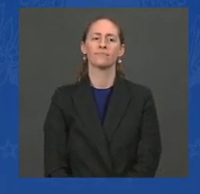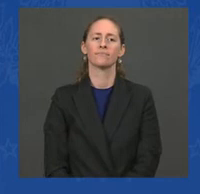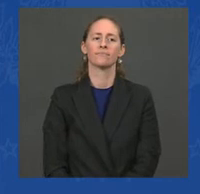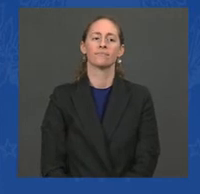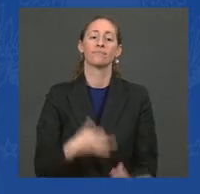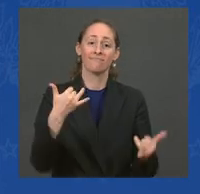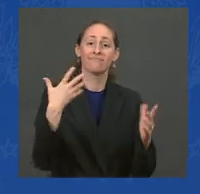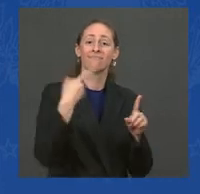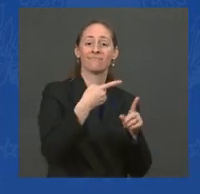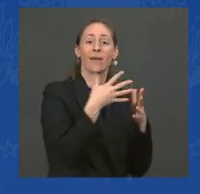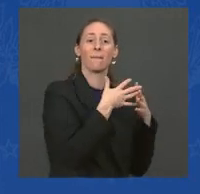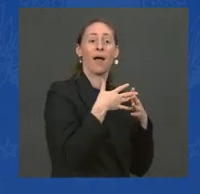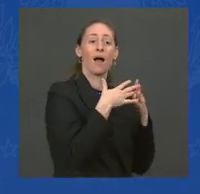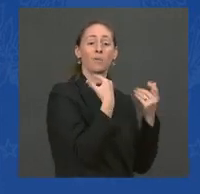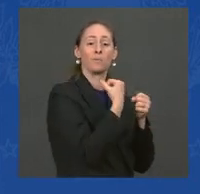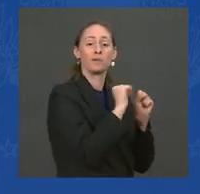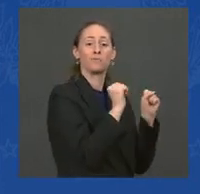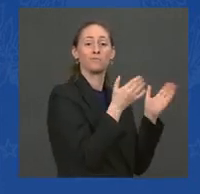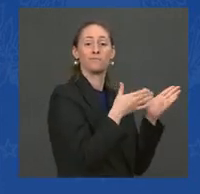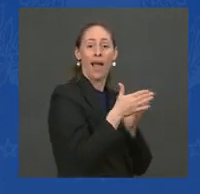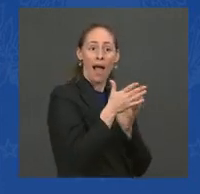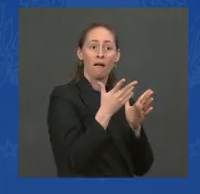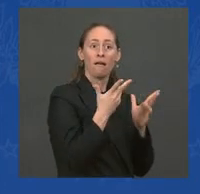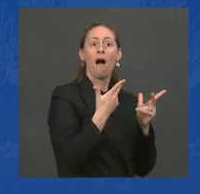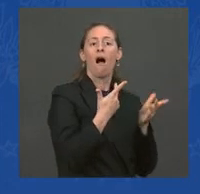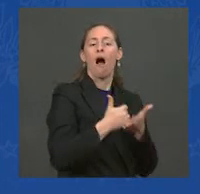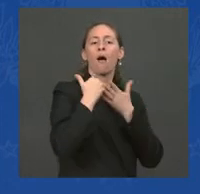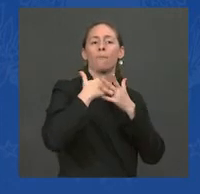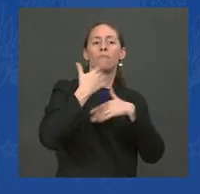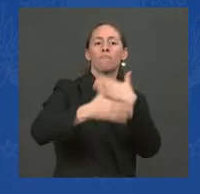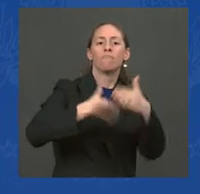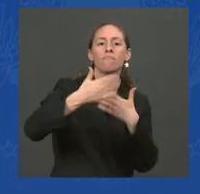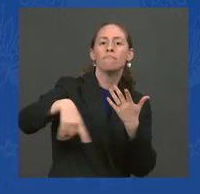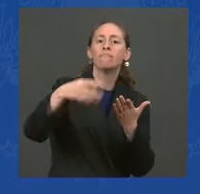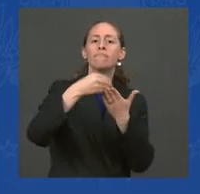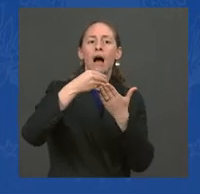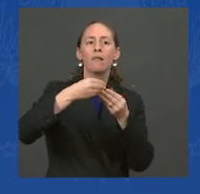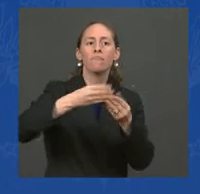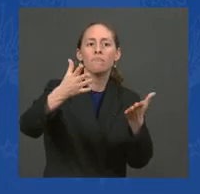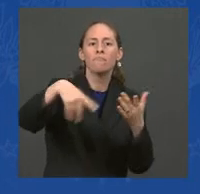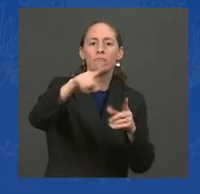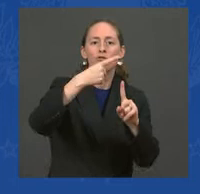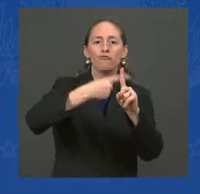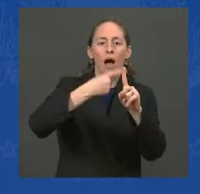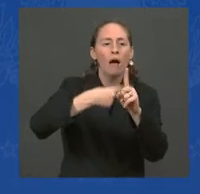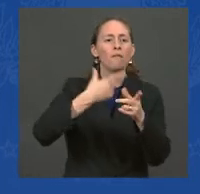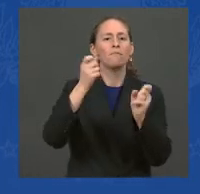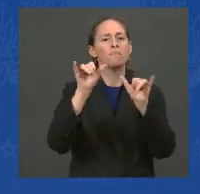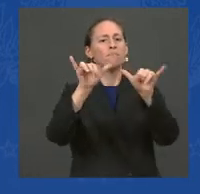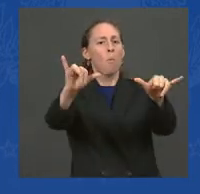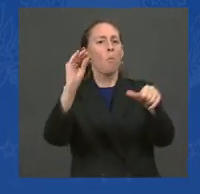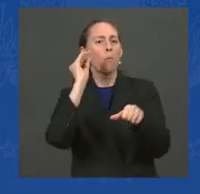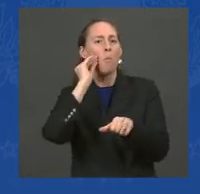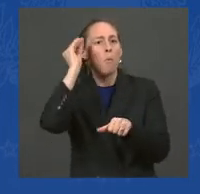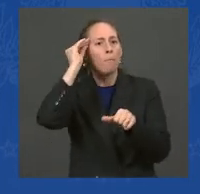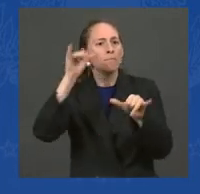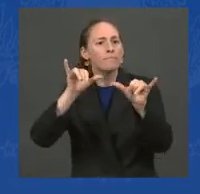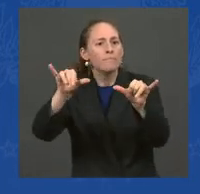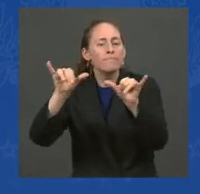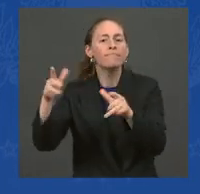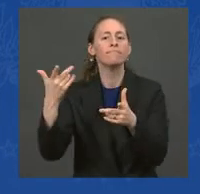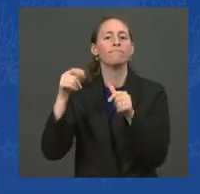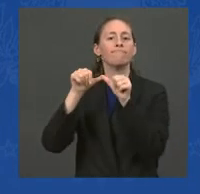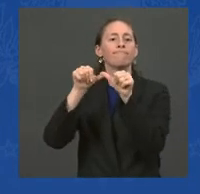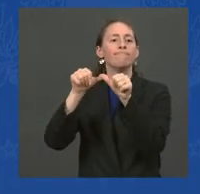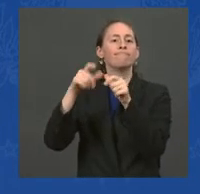made progress providing rent and mortgage relief to help keep roofs over people's heads. We provided checks in pockets and other benefits so families can